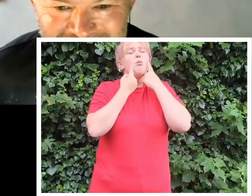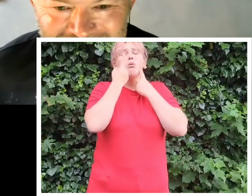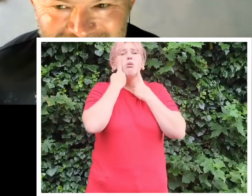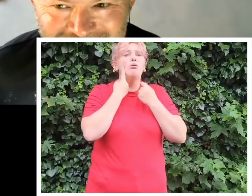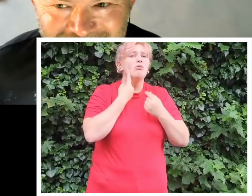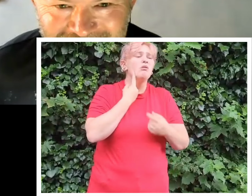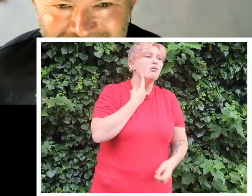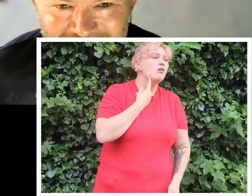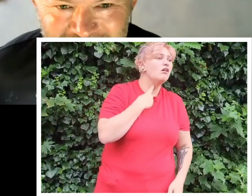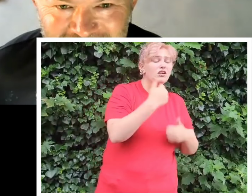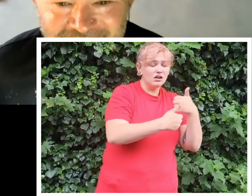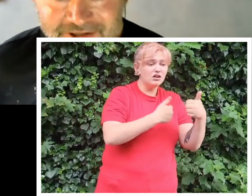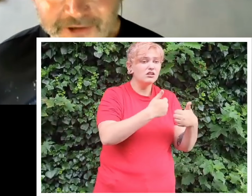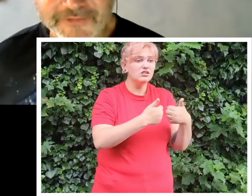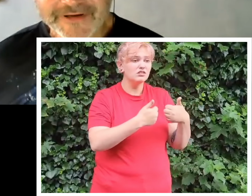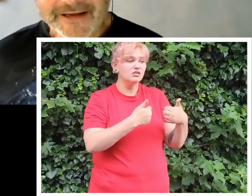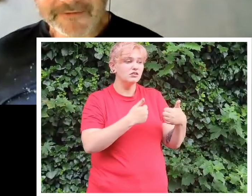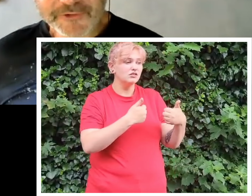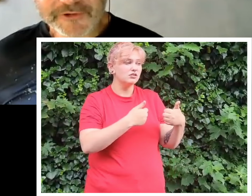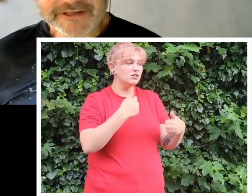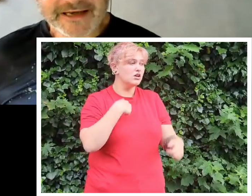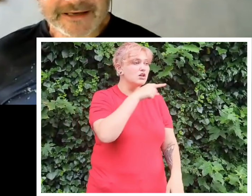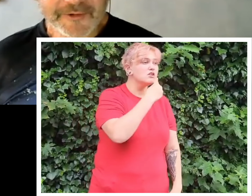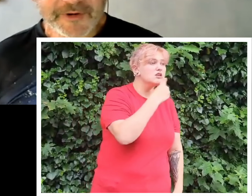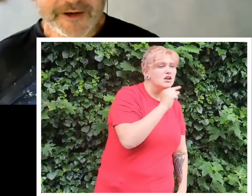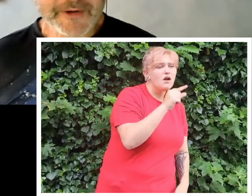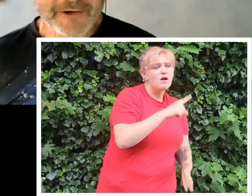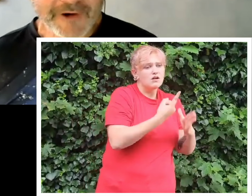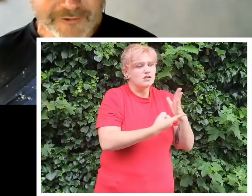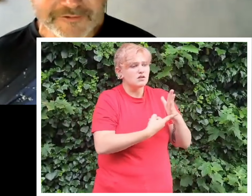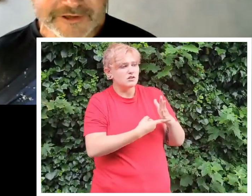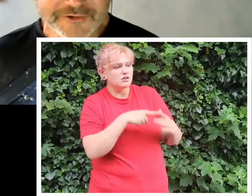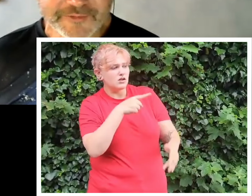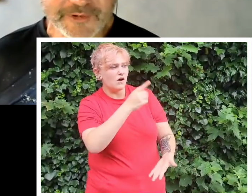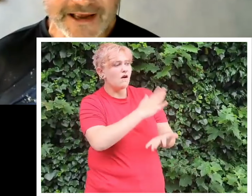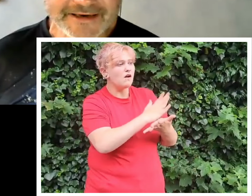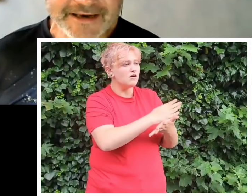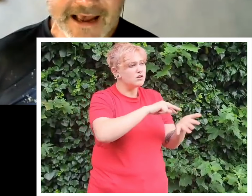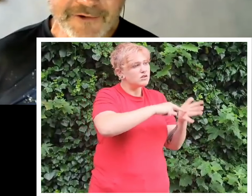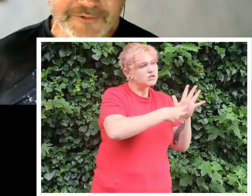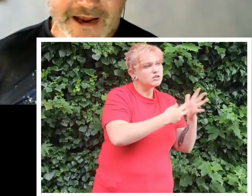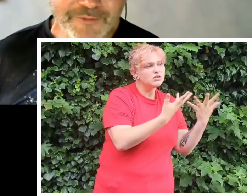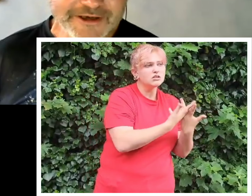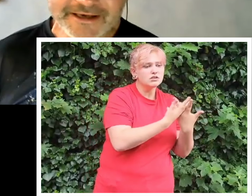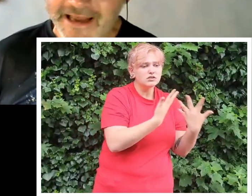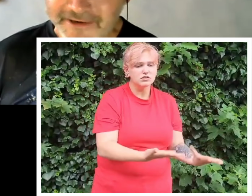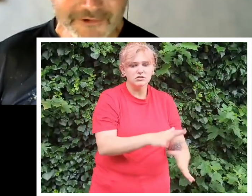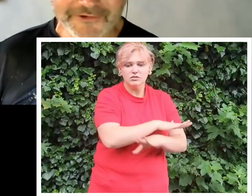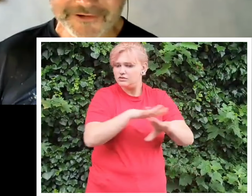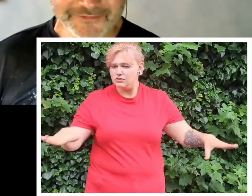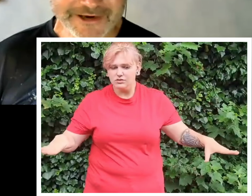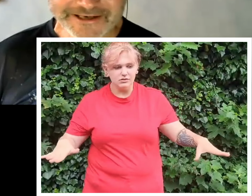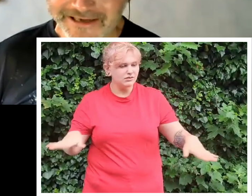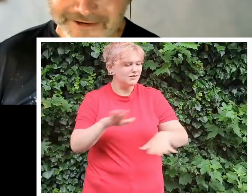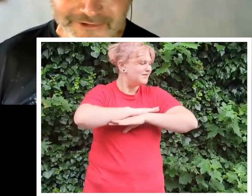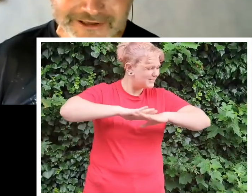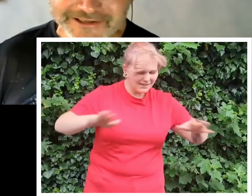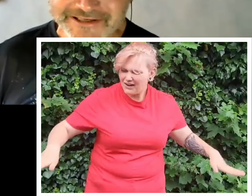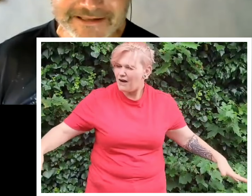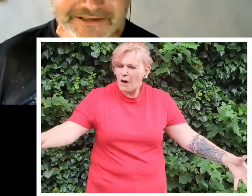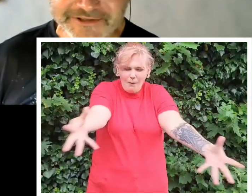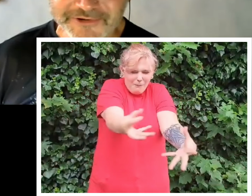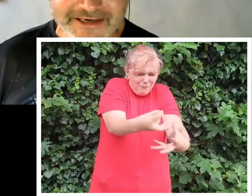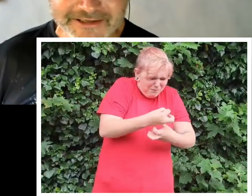forming. All right. So if you could say a little bit about our original plan and how now